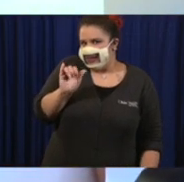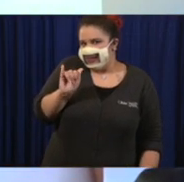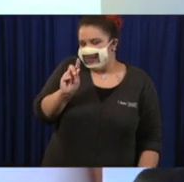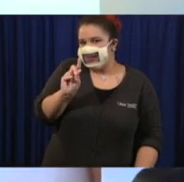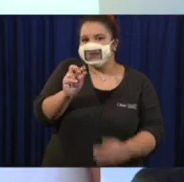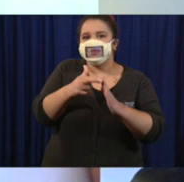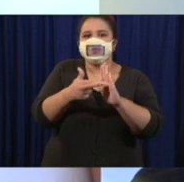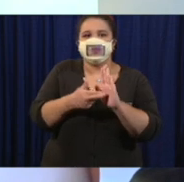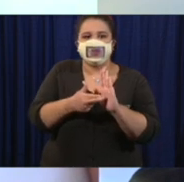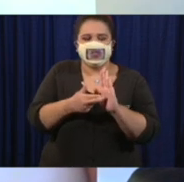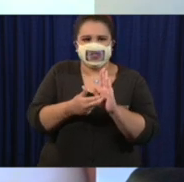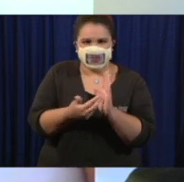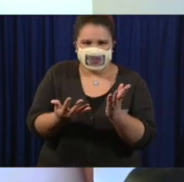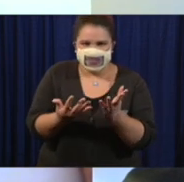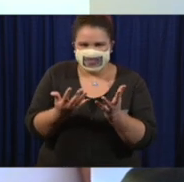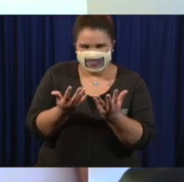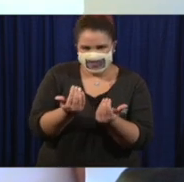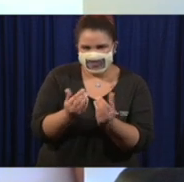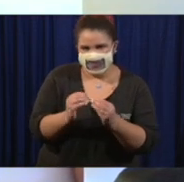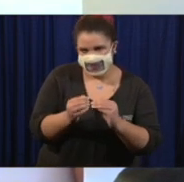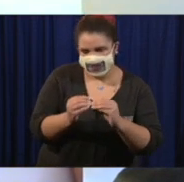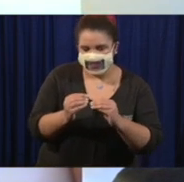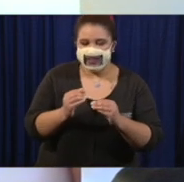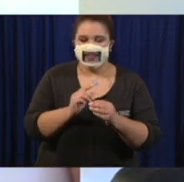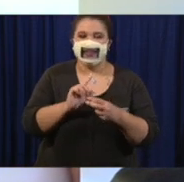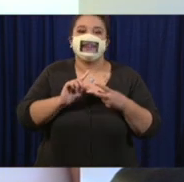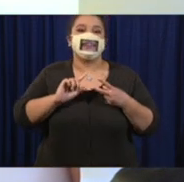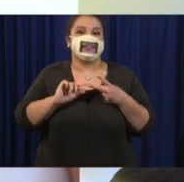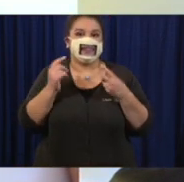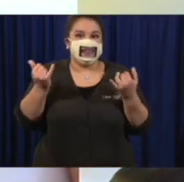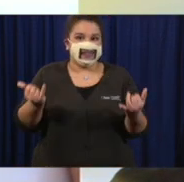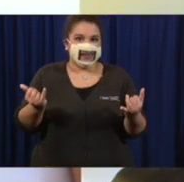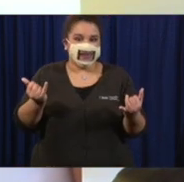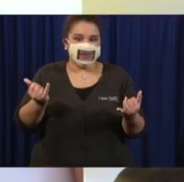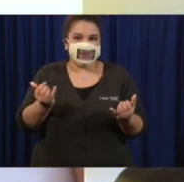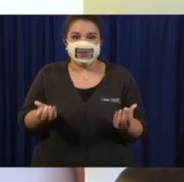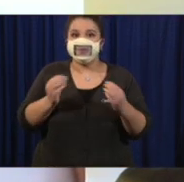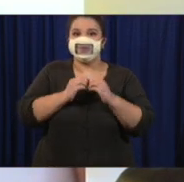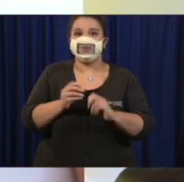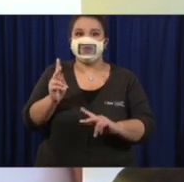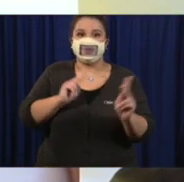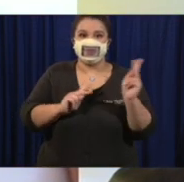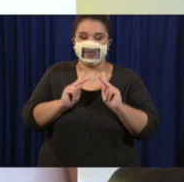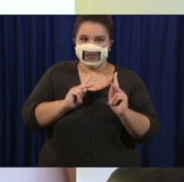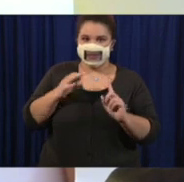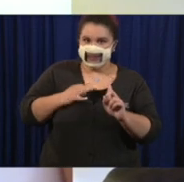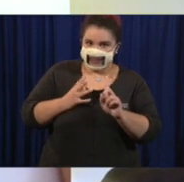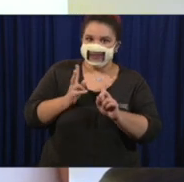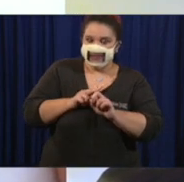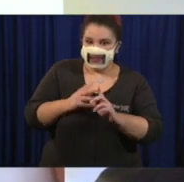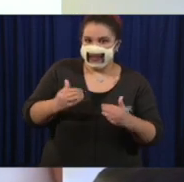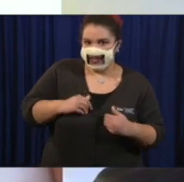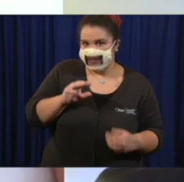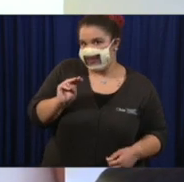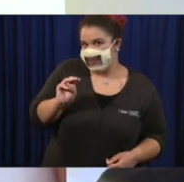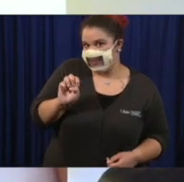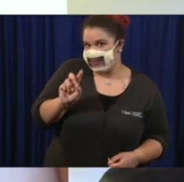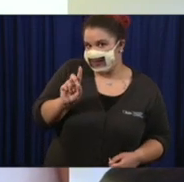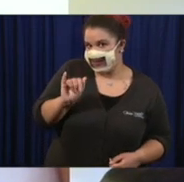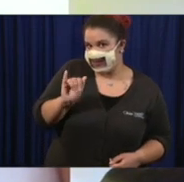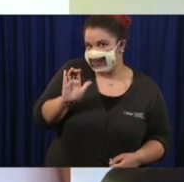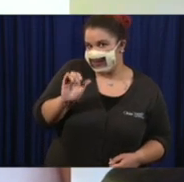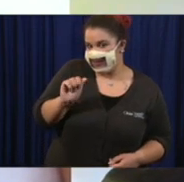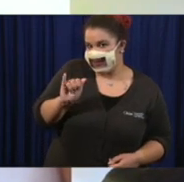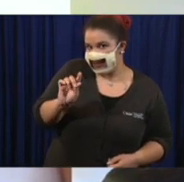And then also with the increased Medicaid patients, do you anticipate still being on target for